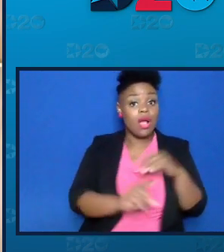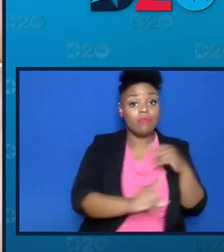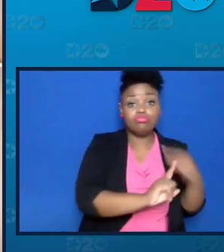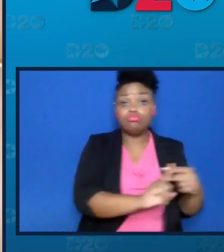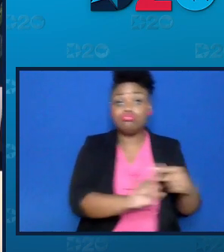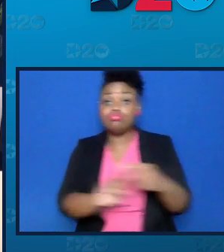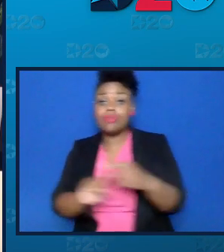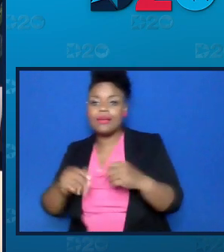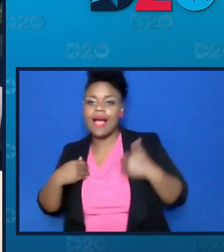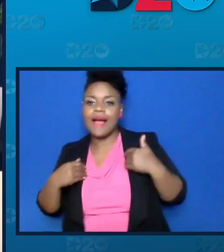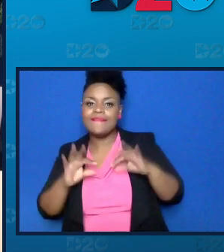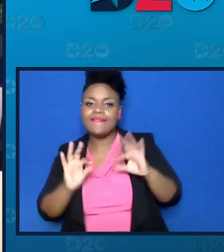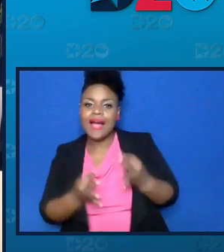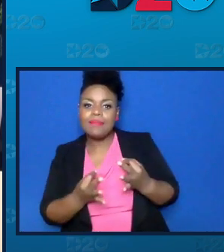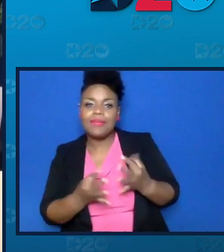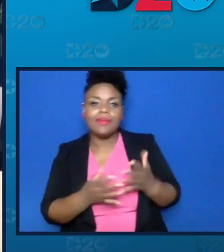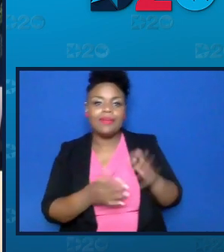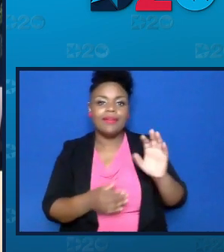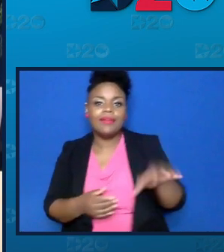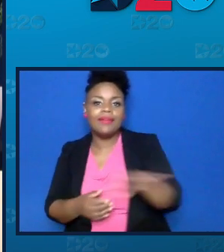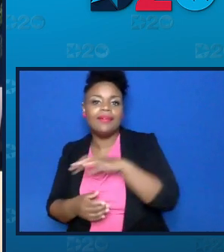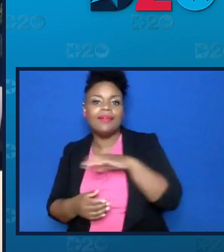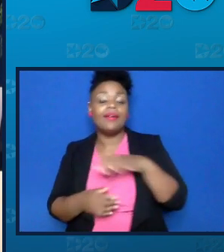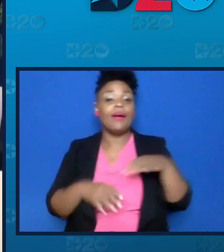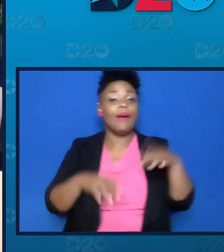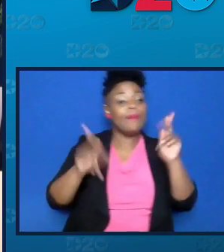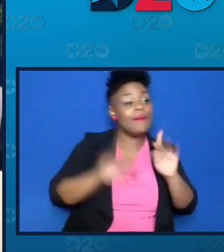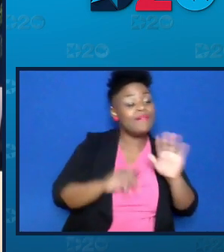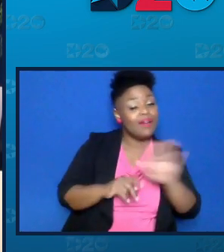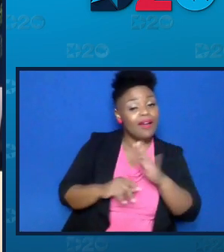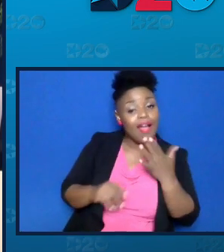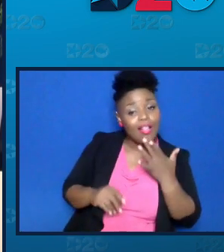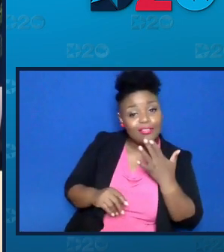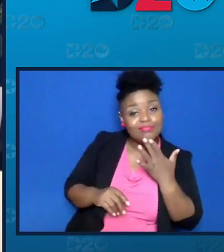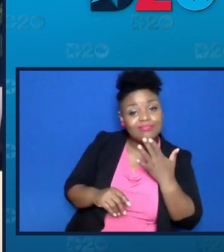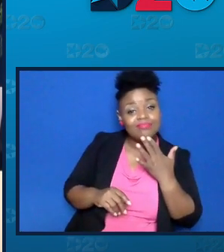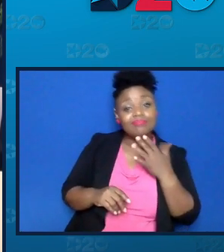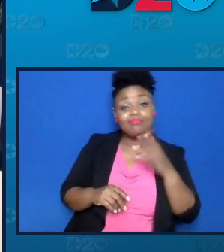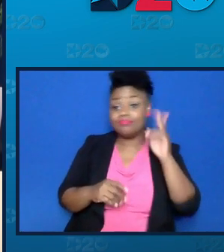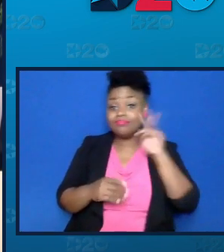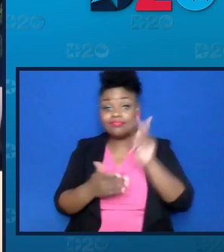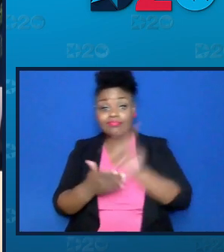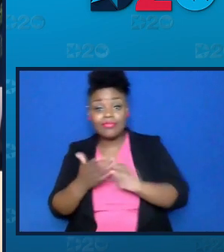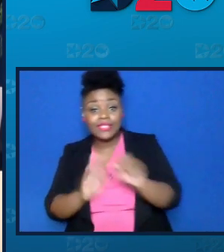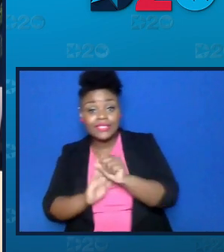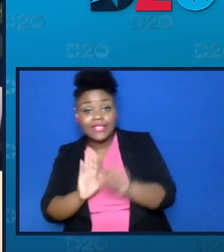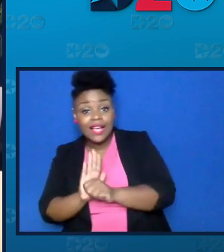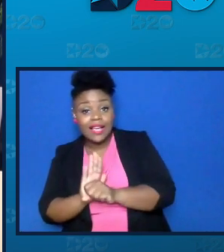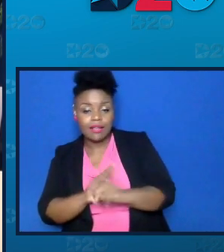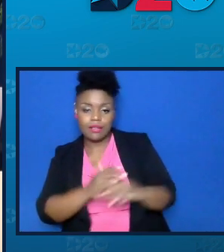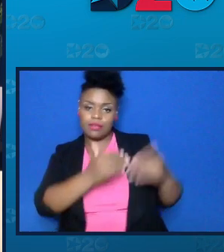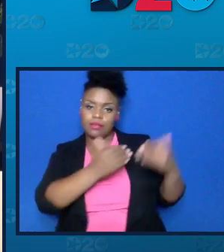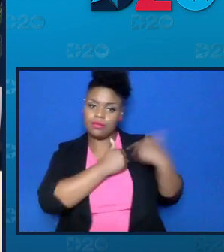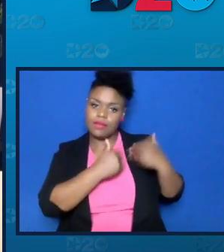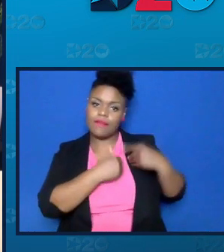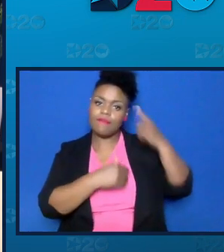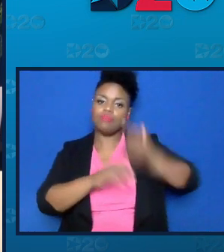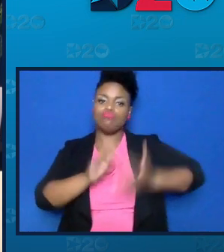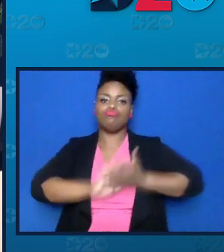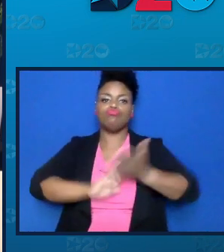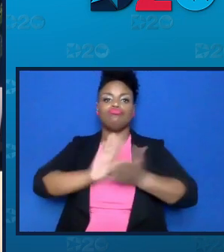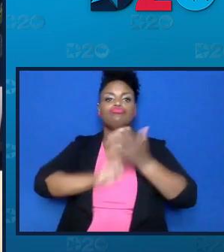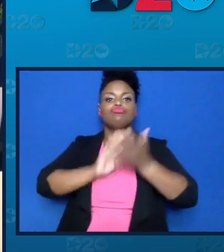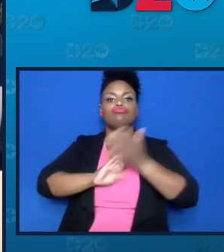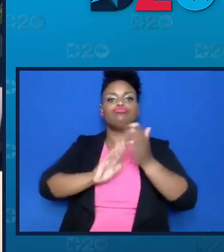of color. Secretaries of State are responsible for running fair, accessible, secure elections where every vote is